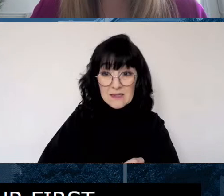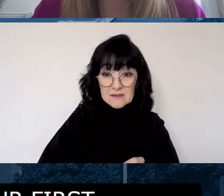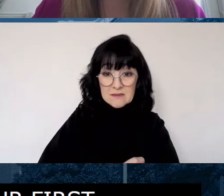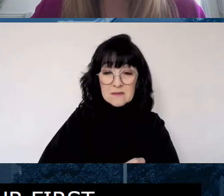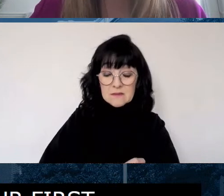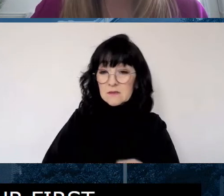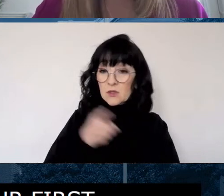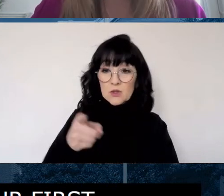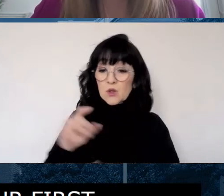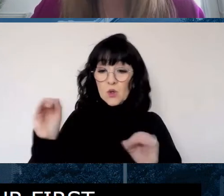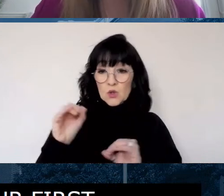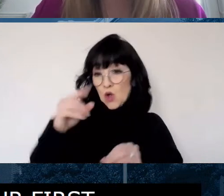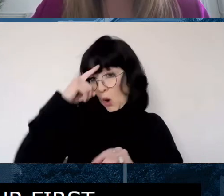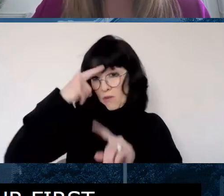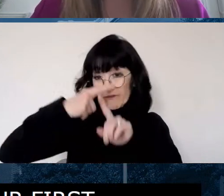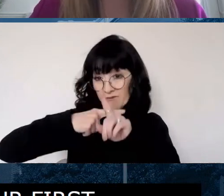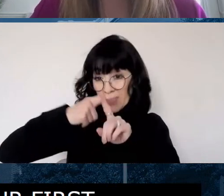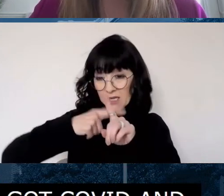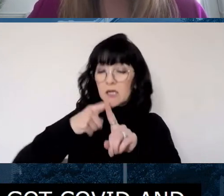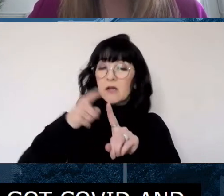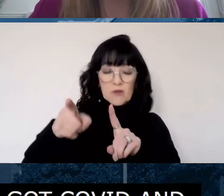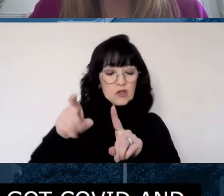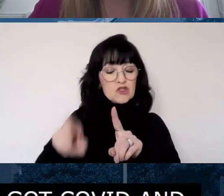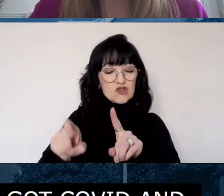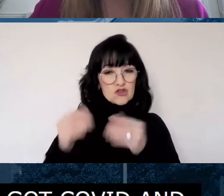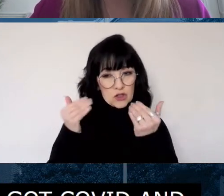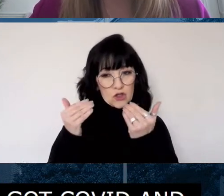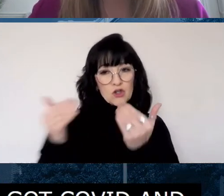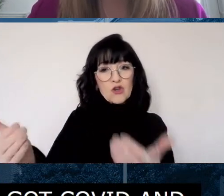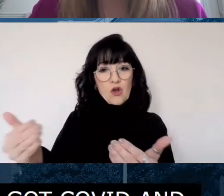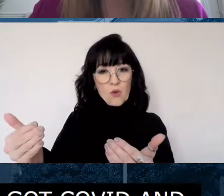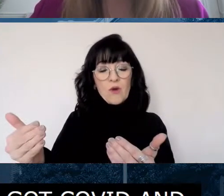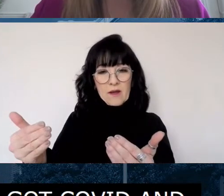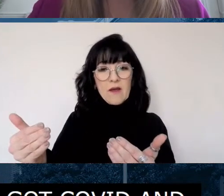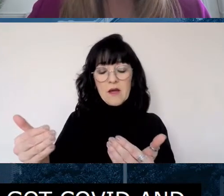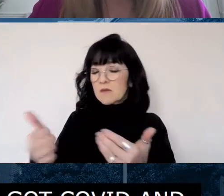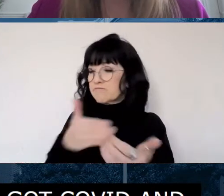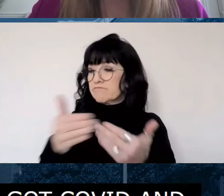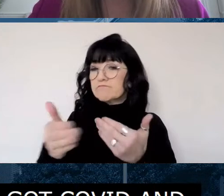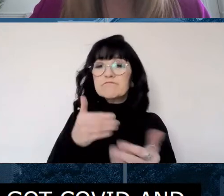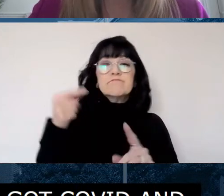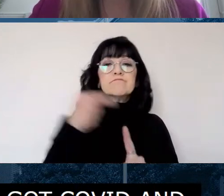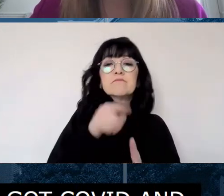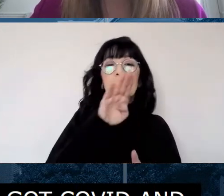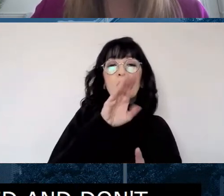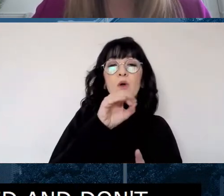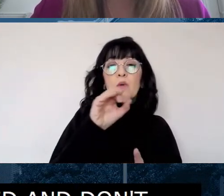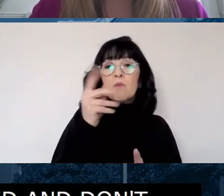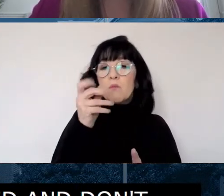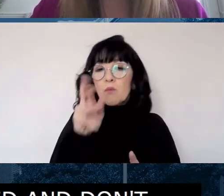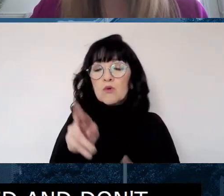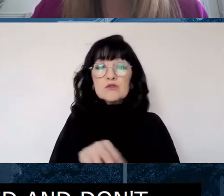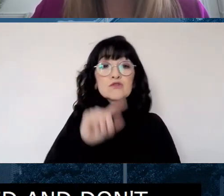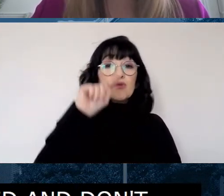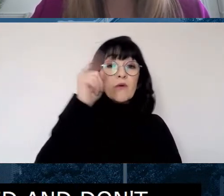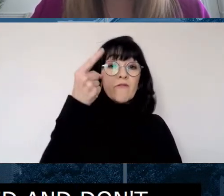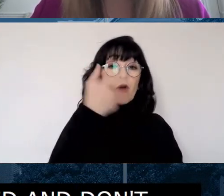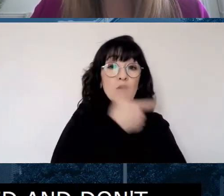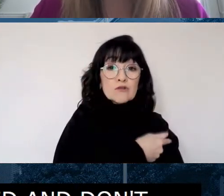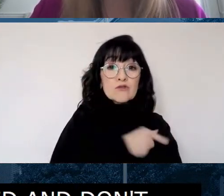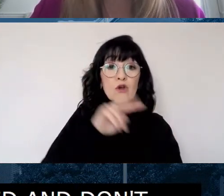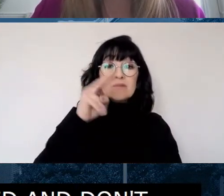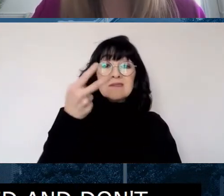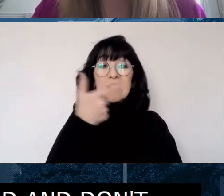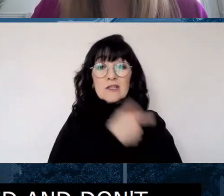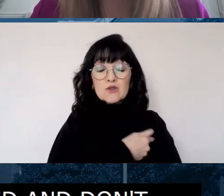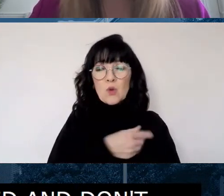symptoms or a fever, you should get your, whether it's your booster, your first dose, your second dose, as soon as